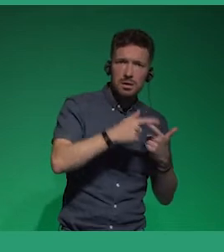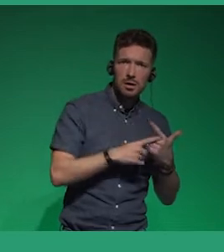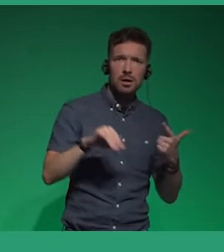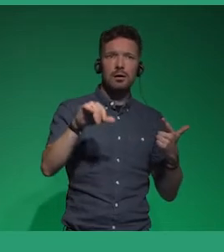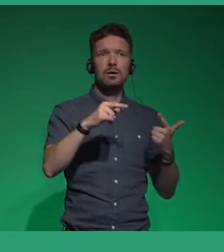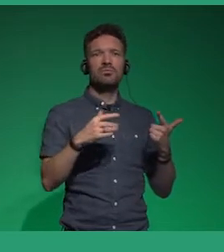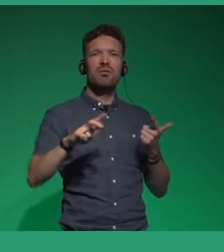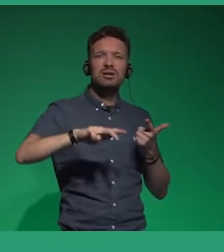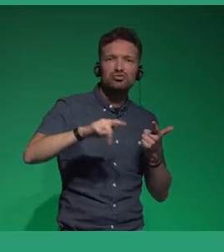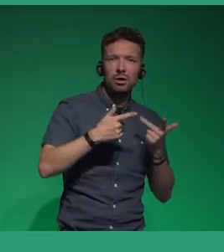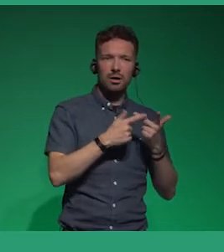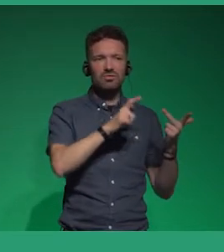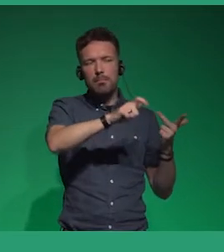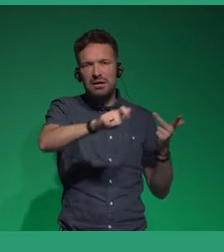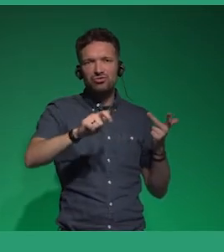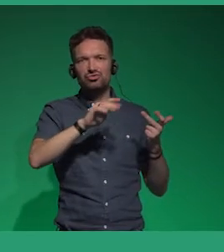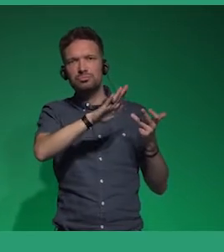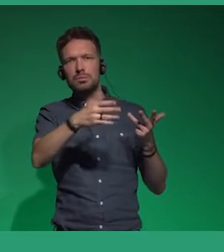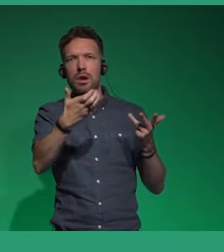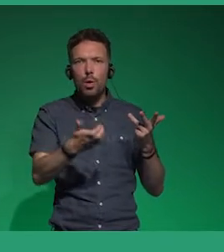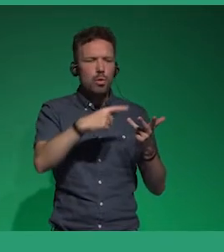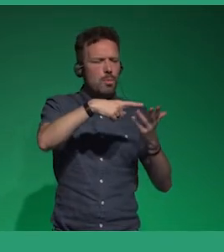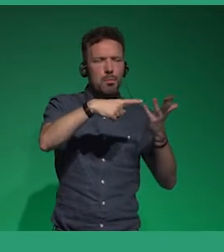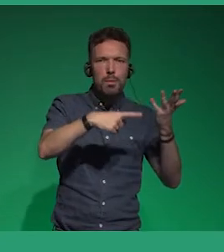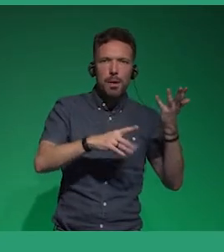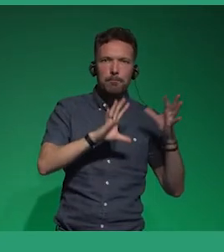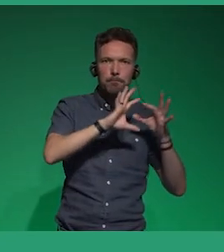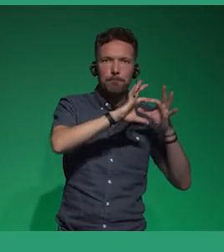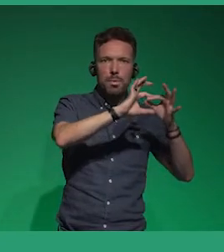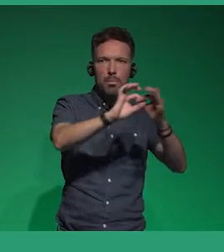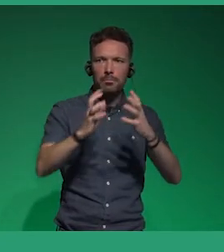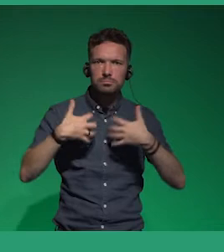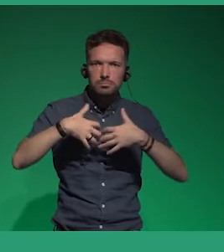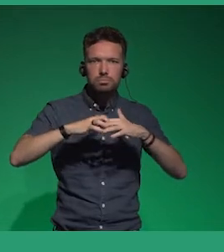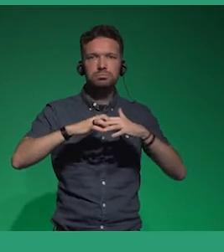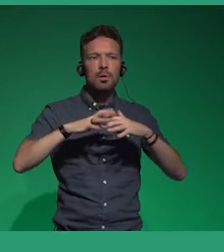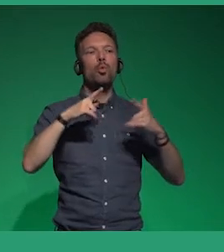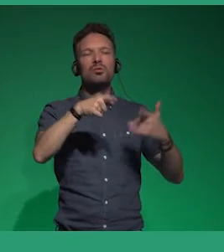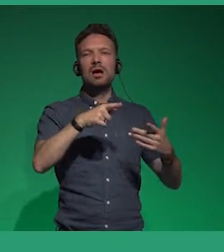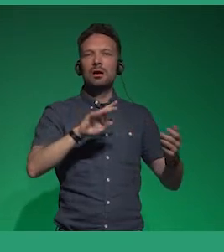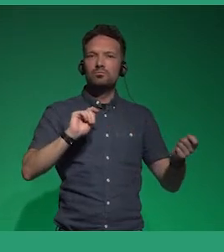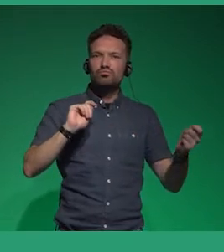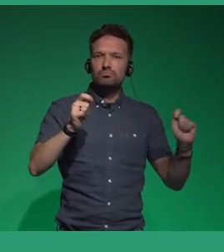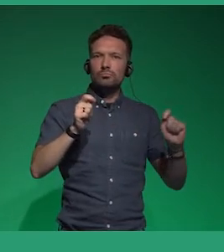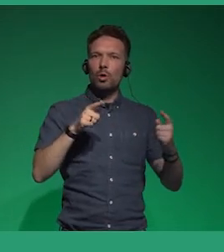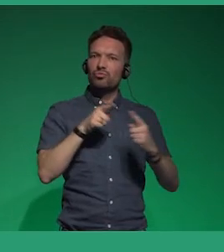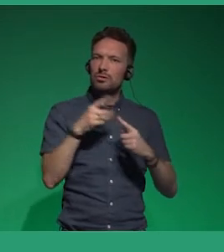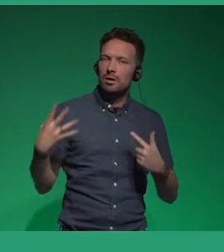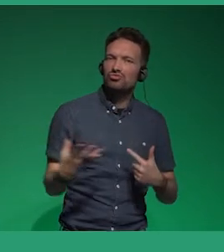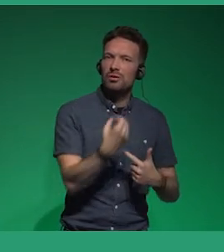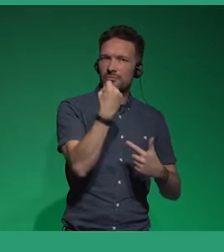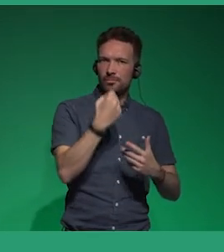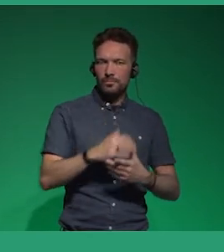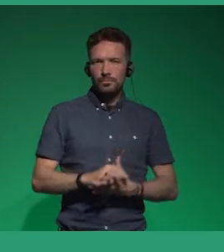It's important to emphasize that this project has a very experimental character, which means that we cannot clearly define